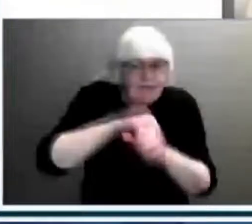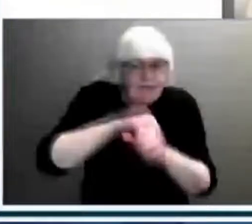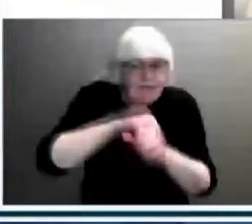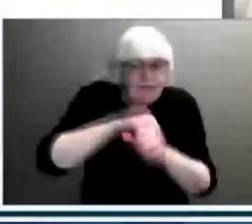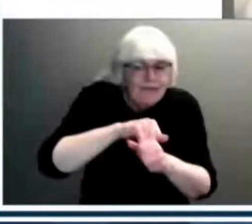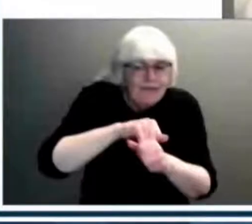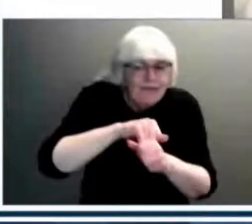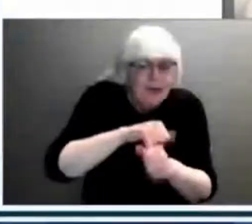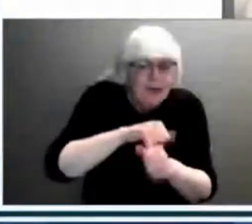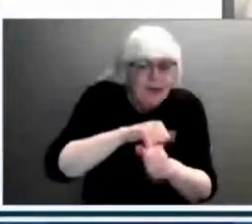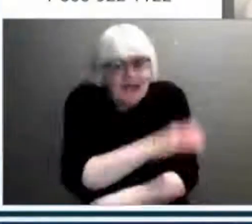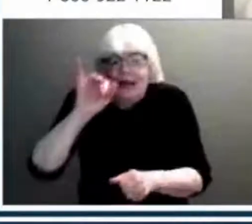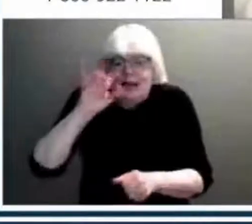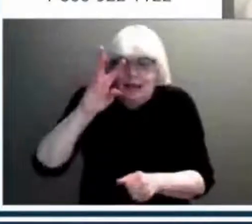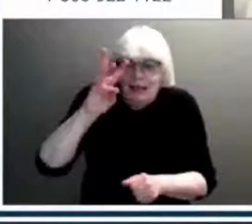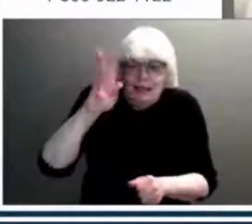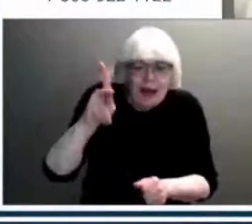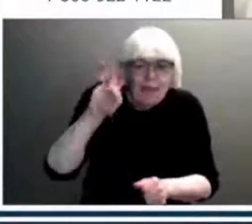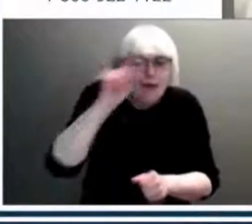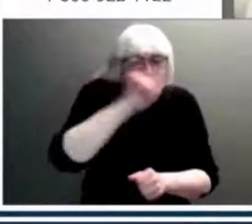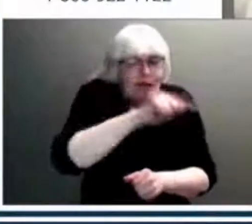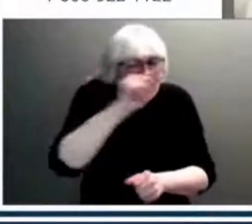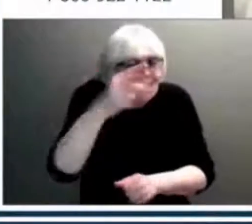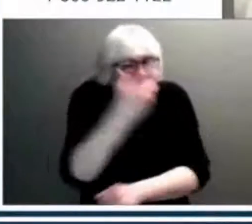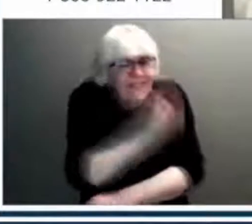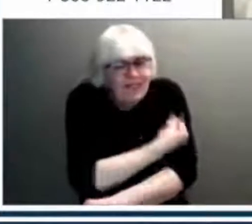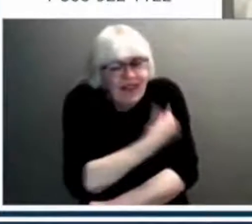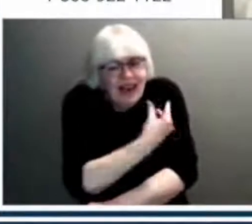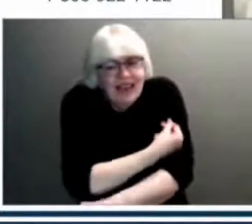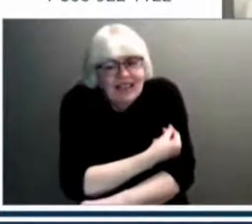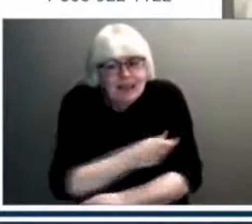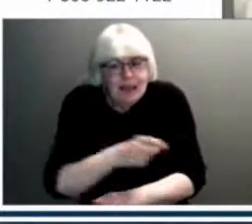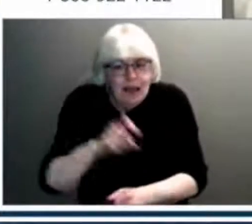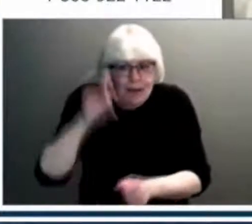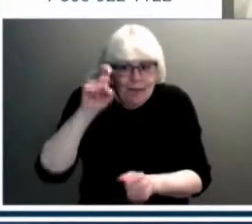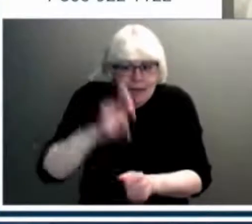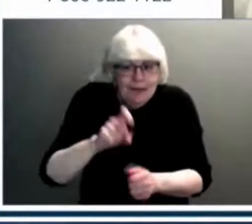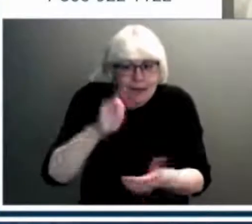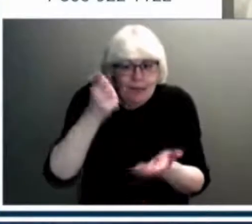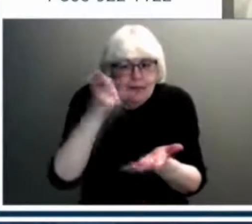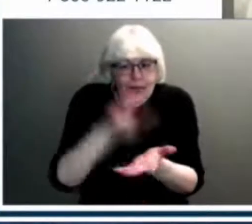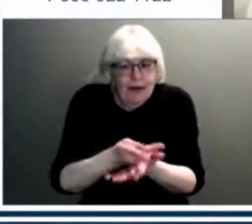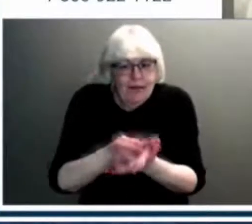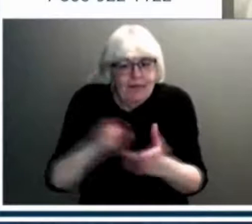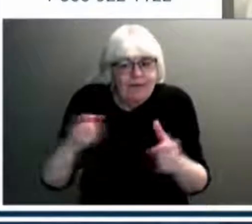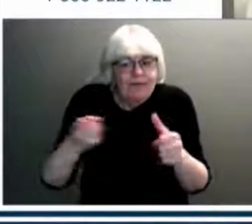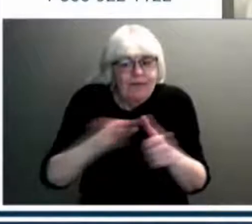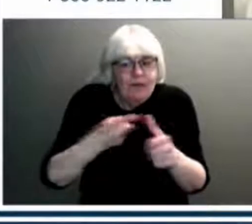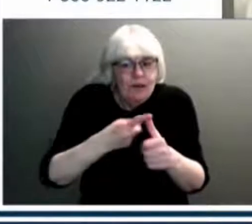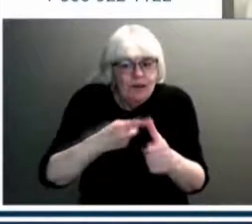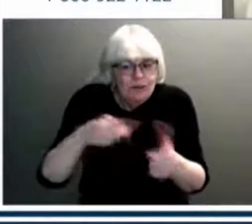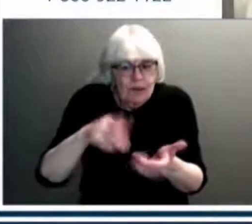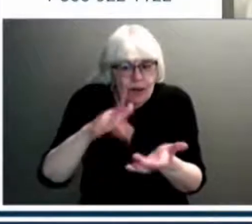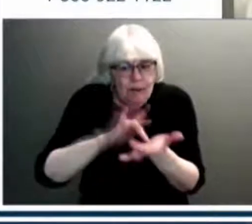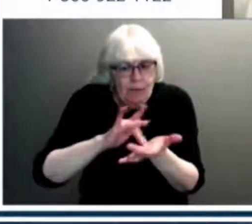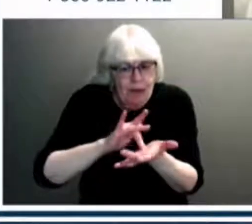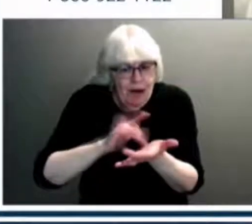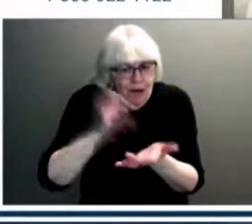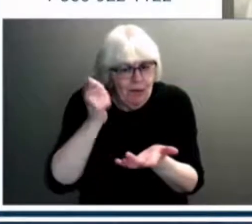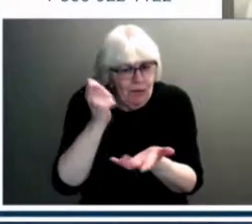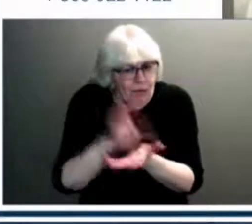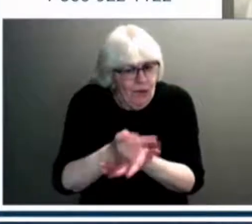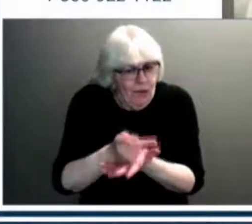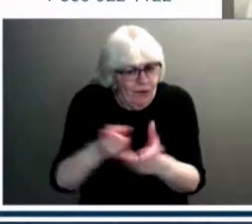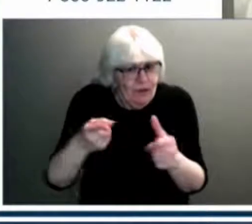told that they need medical clearance before they can get it, but no direction as to where to get the medical clearance, how to get the